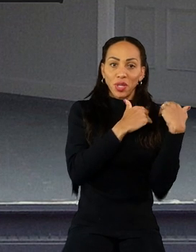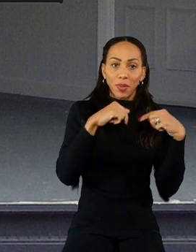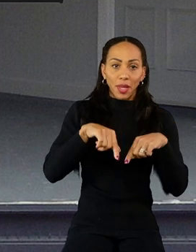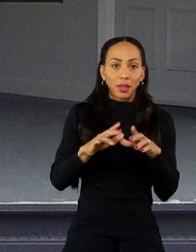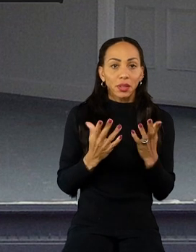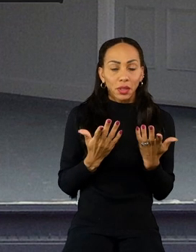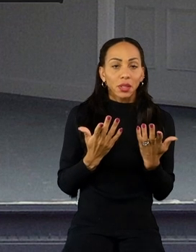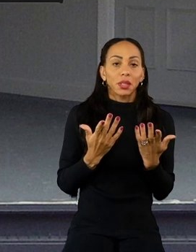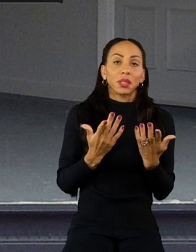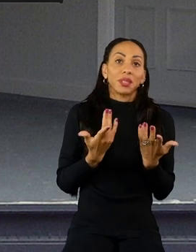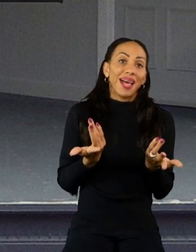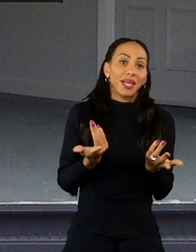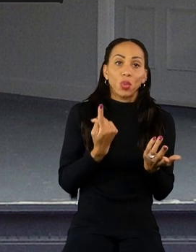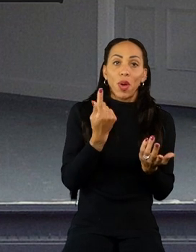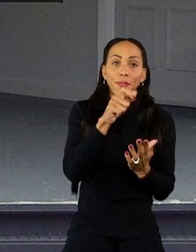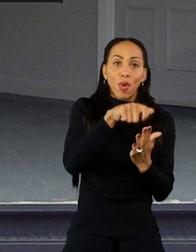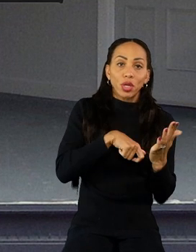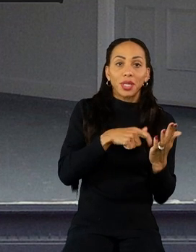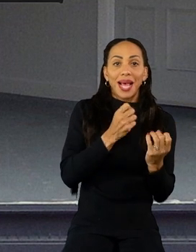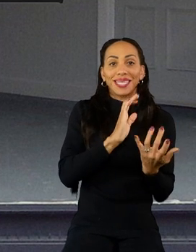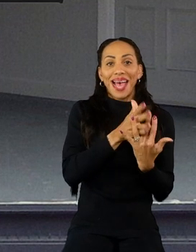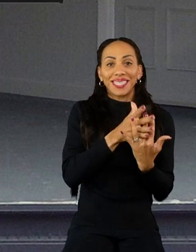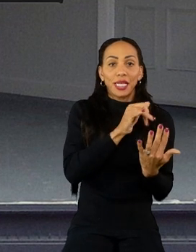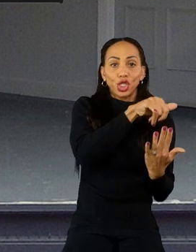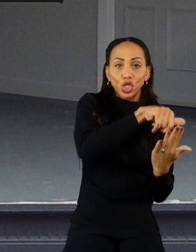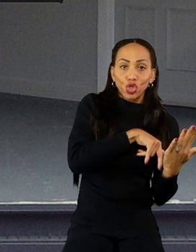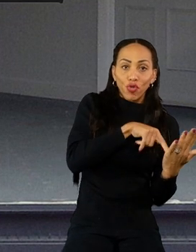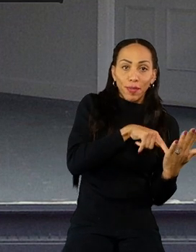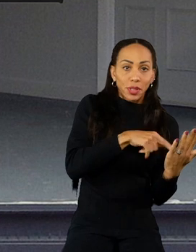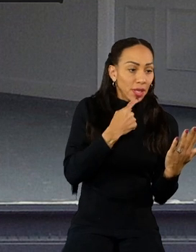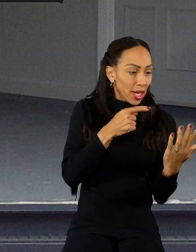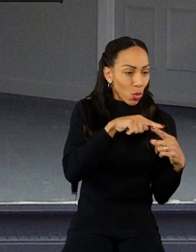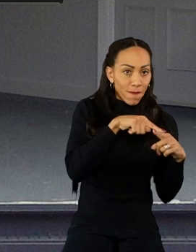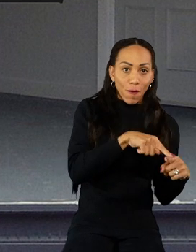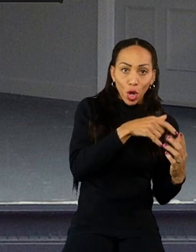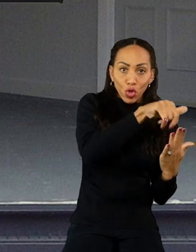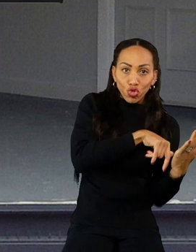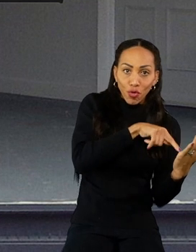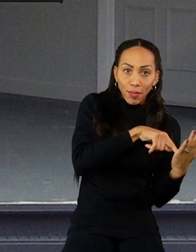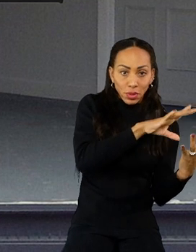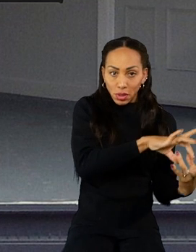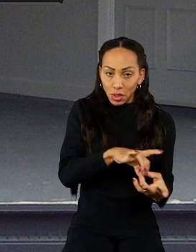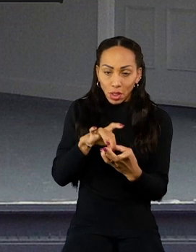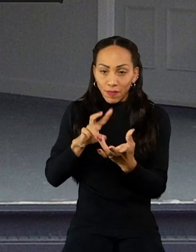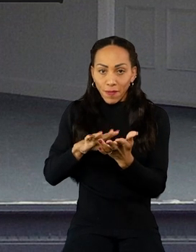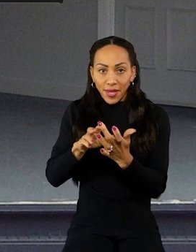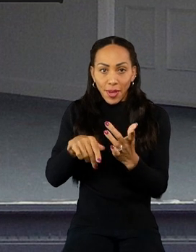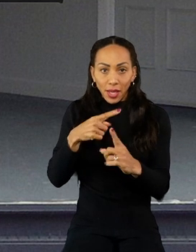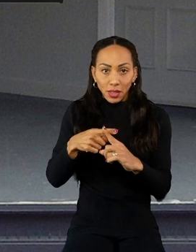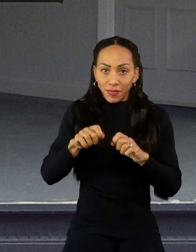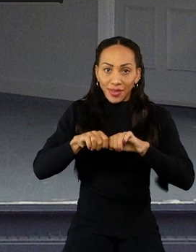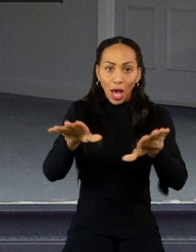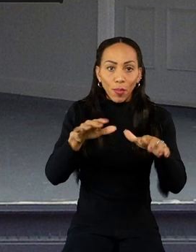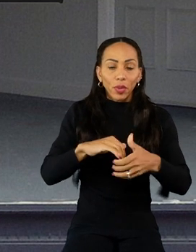as long as one person is running it, and if it's running on a script like it has done, like I showed you a demo today, you set up a whole script and it will just run it